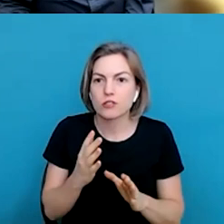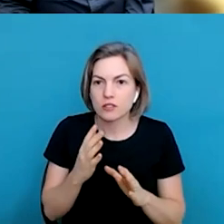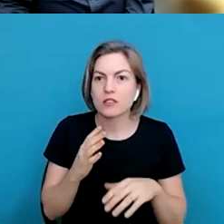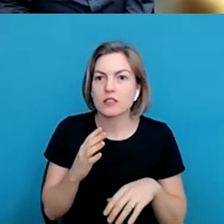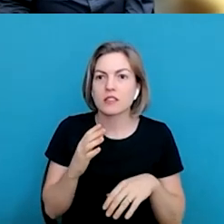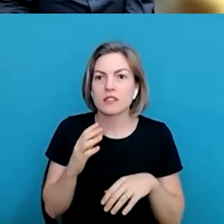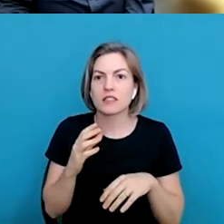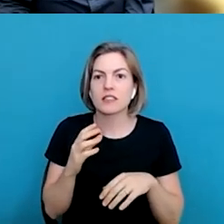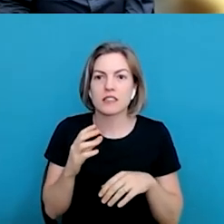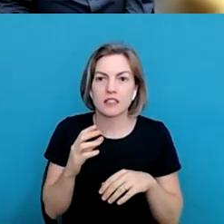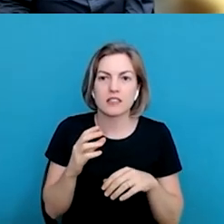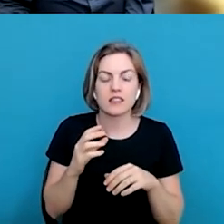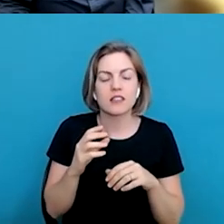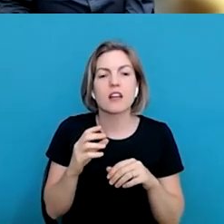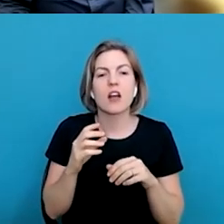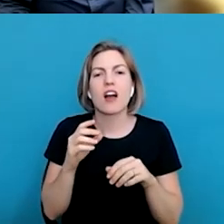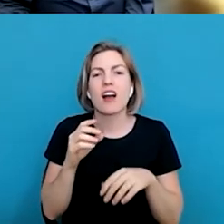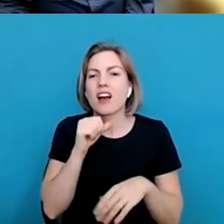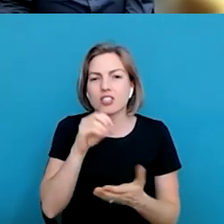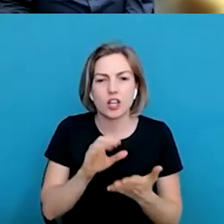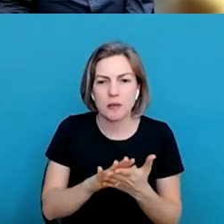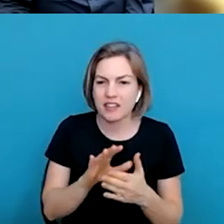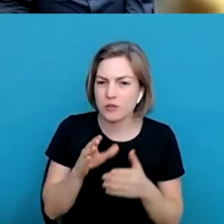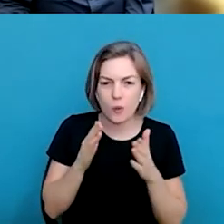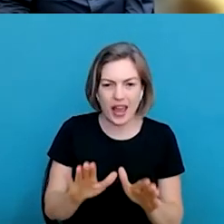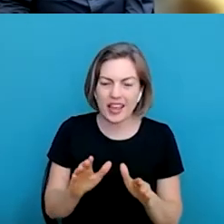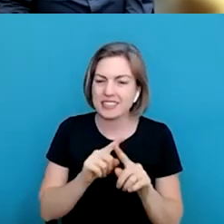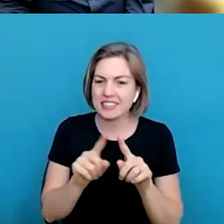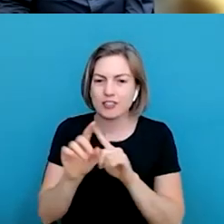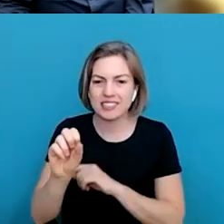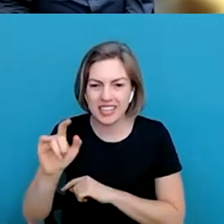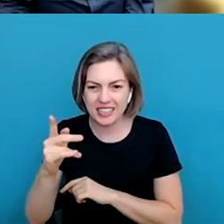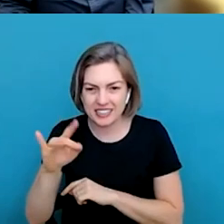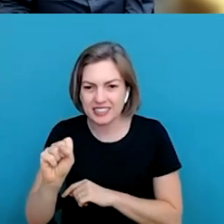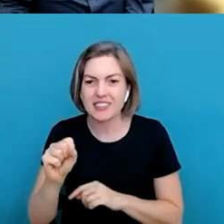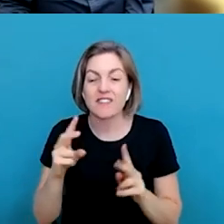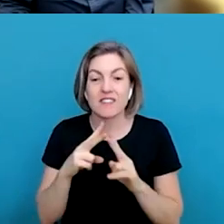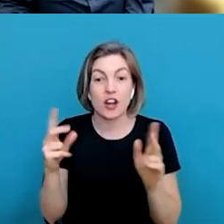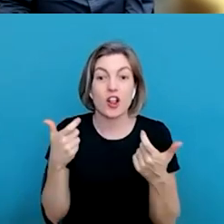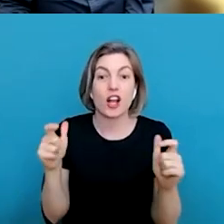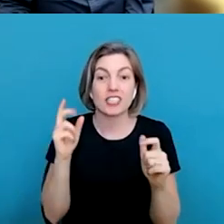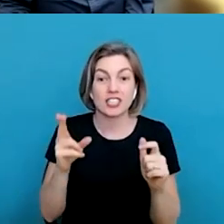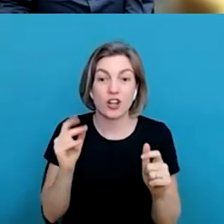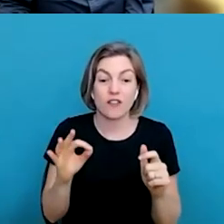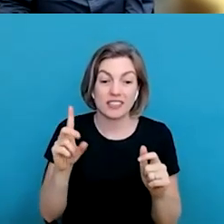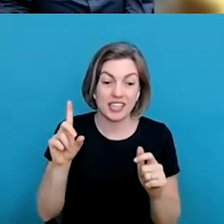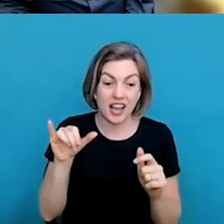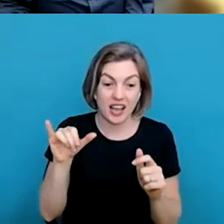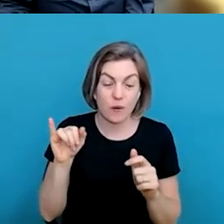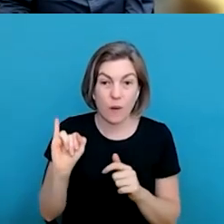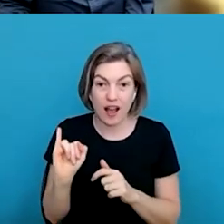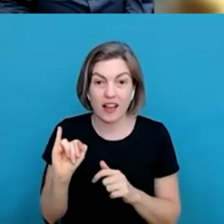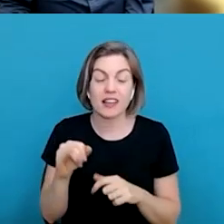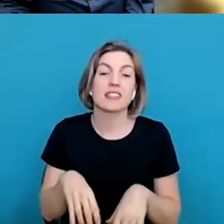in undocumented fashion in many different settings. And there's a very large history of DIY fixes